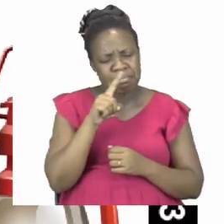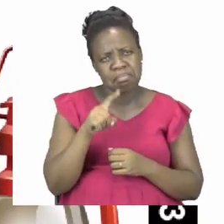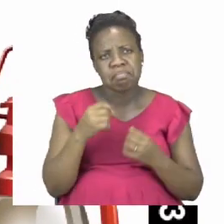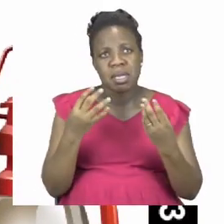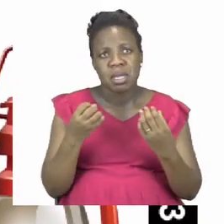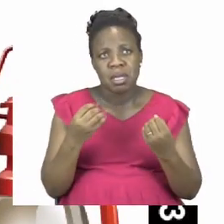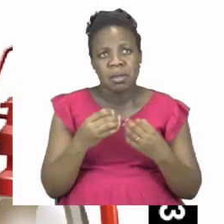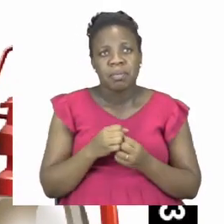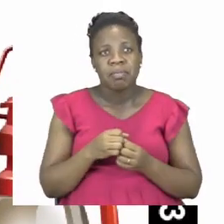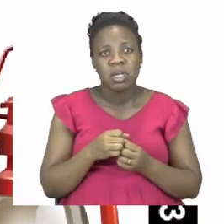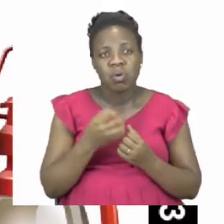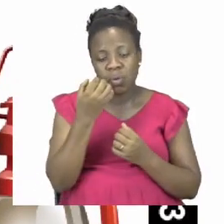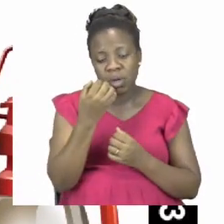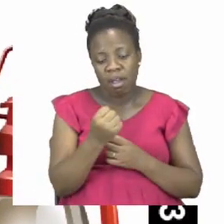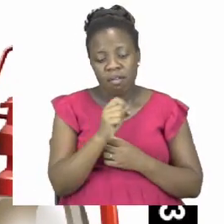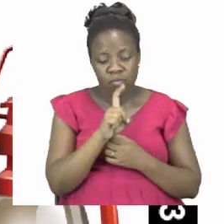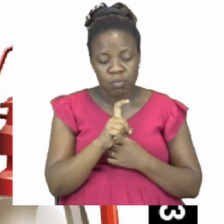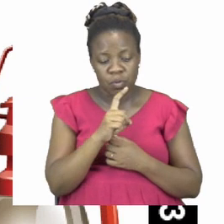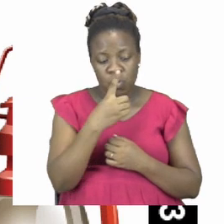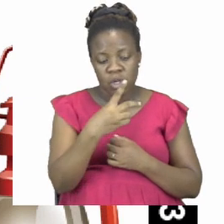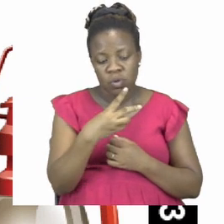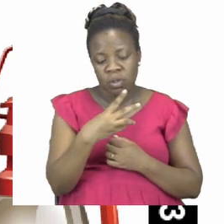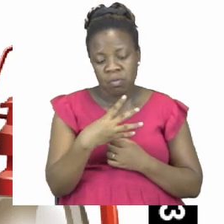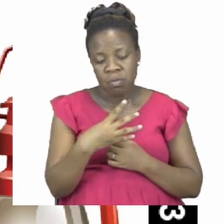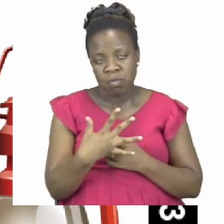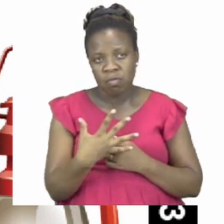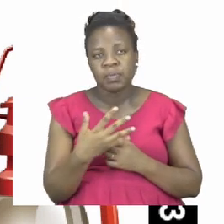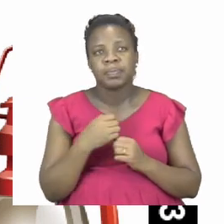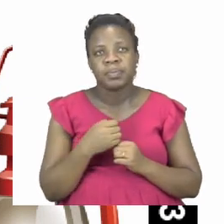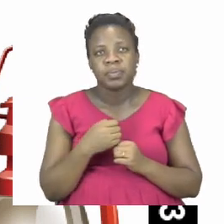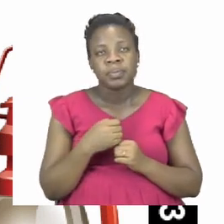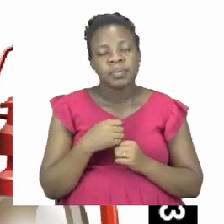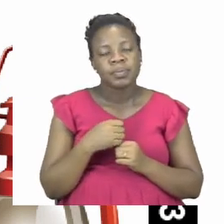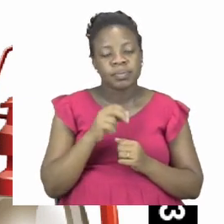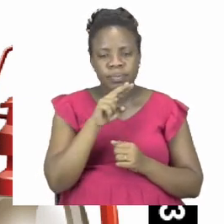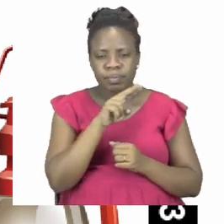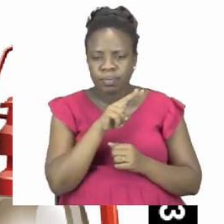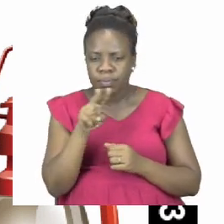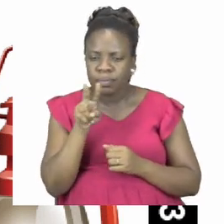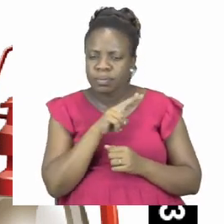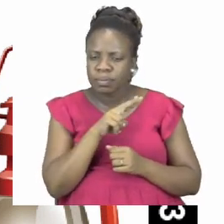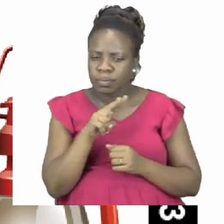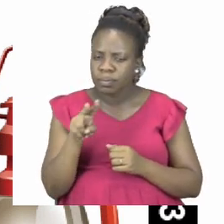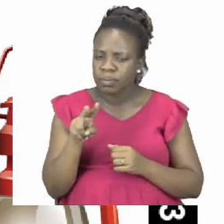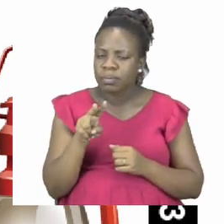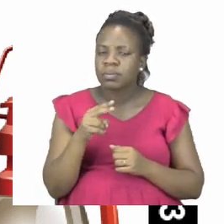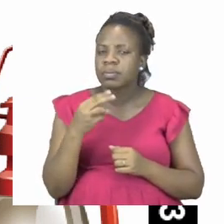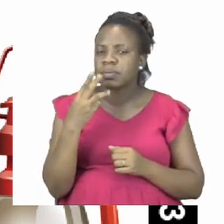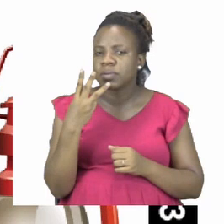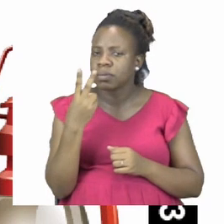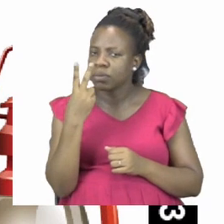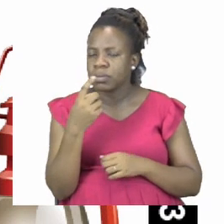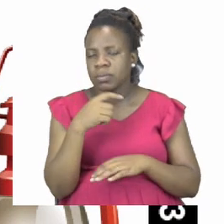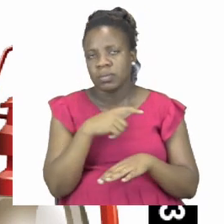the ones that we can actually see. Remember to read your questions 3 times or even twice so that you understand it and